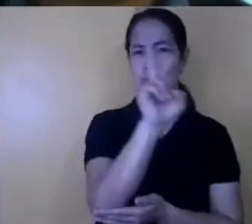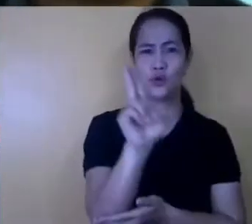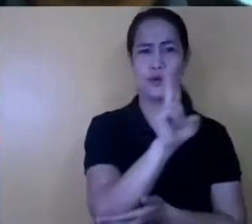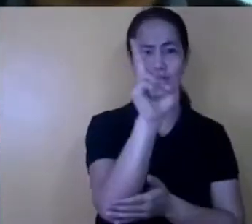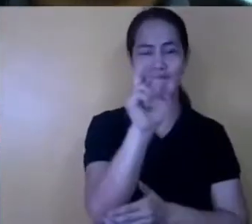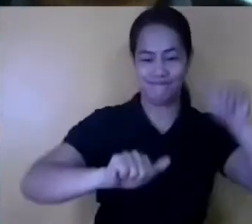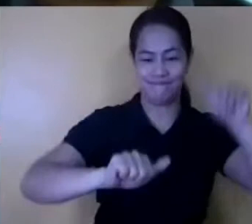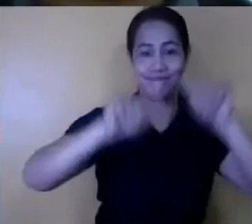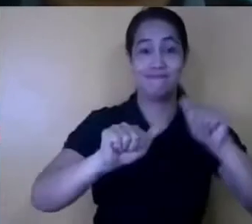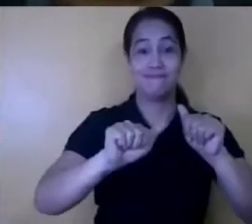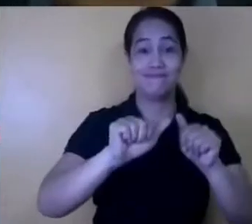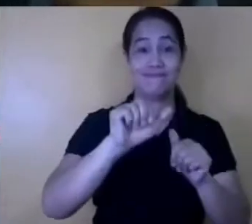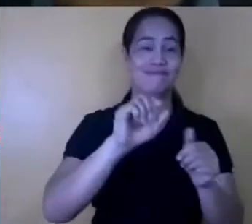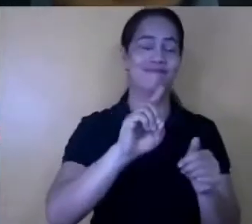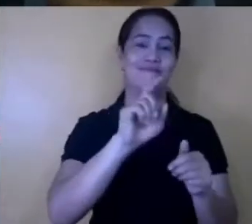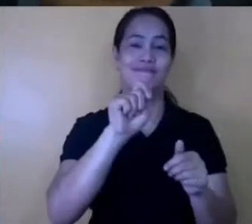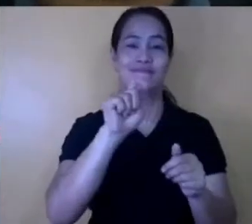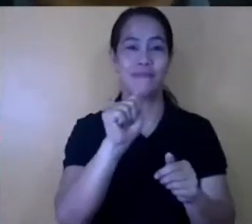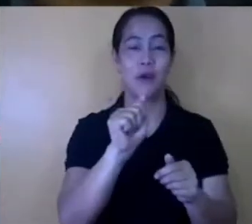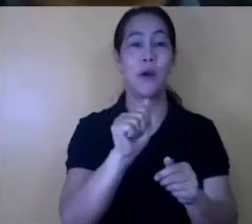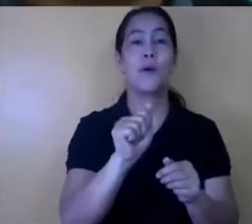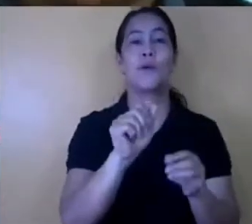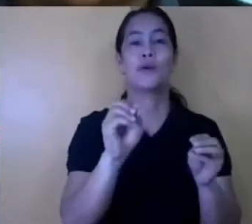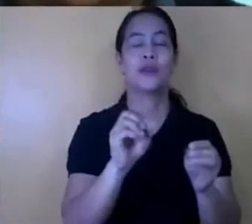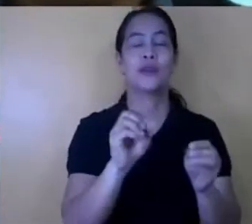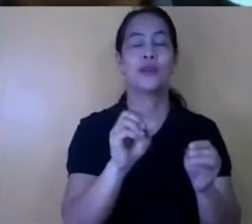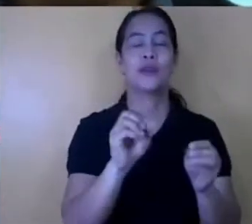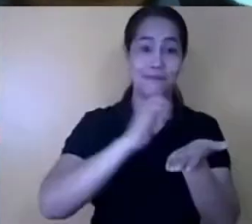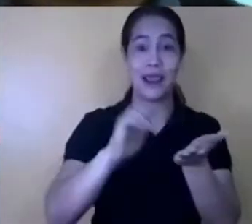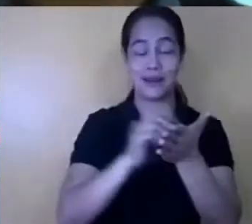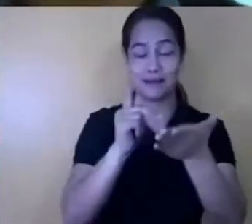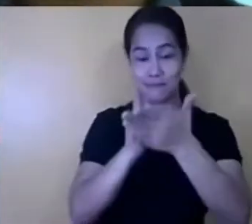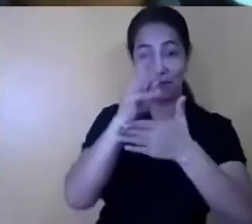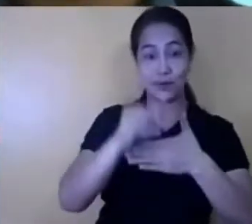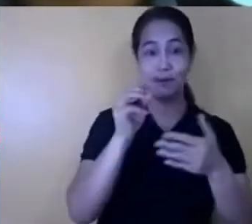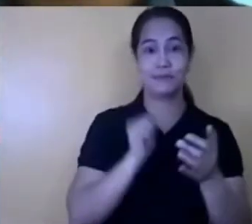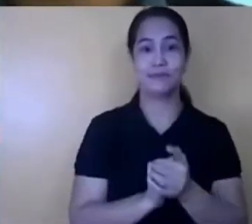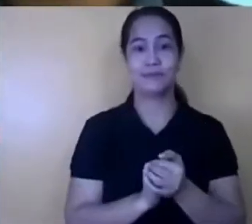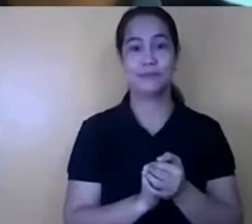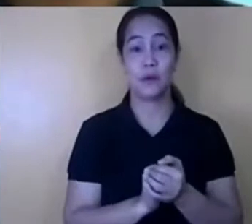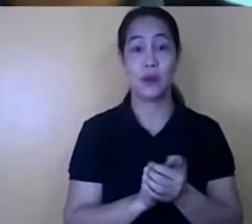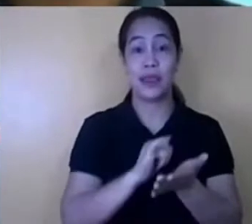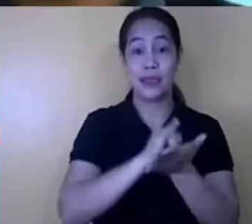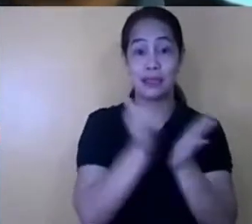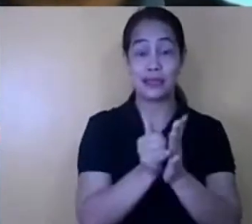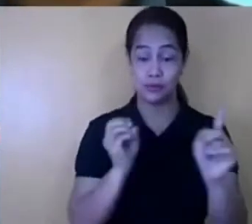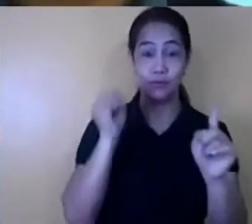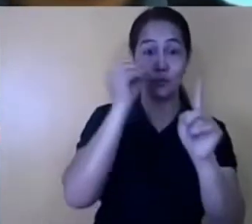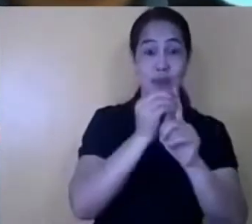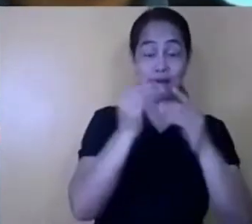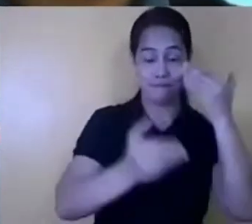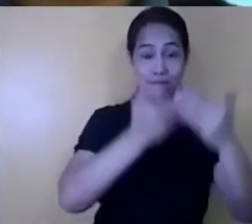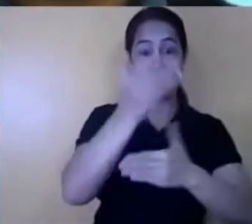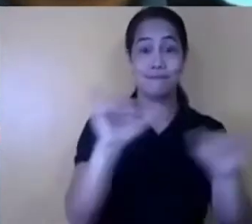the modification of teaching and learning practices and programs. This objective also follows the same logic